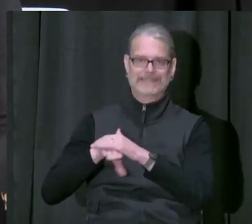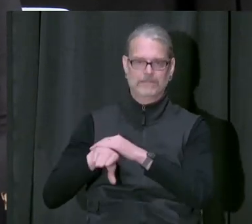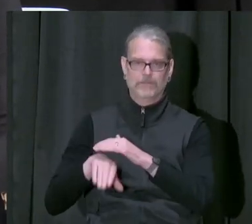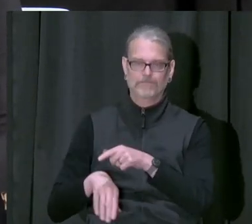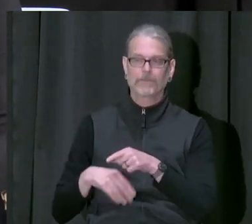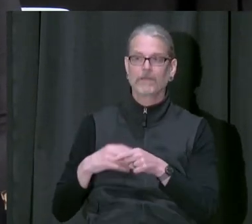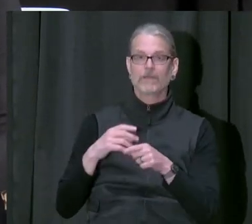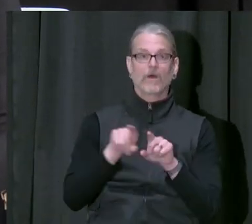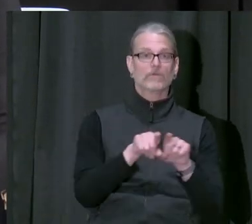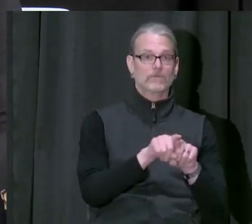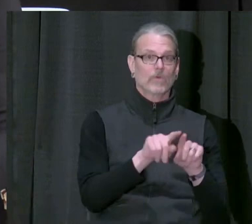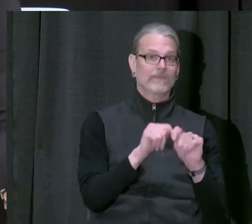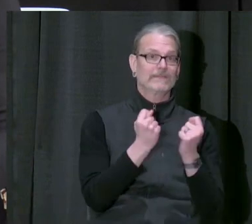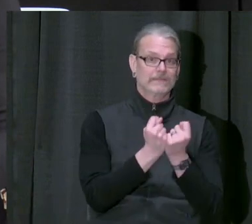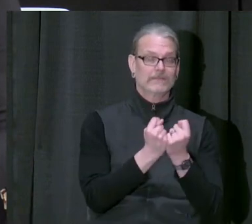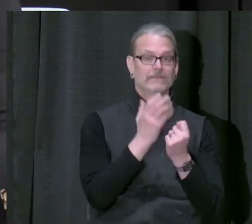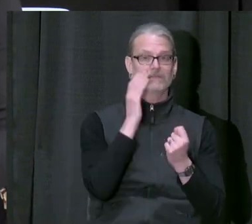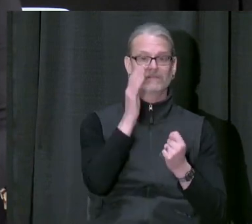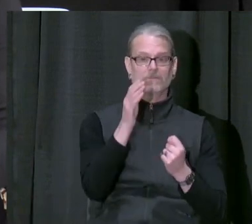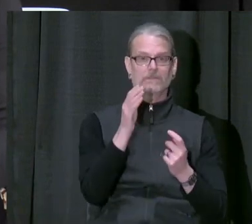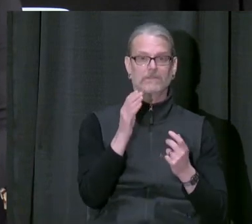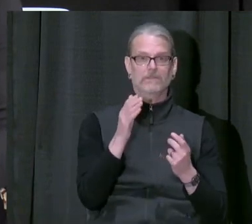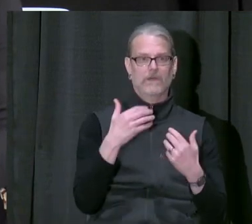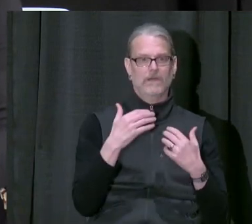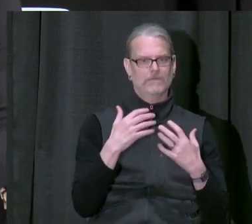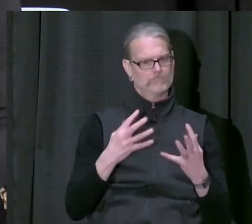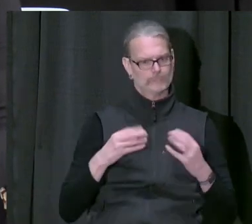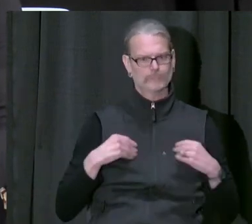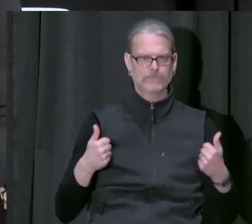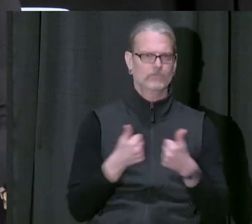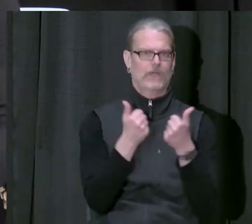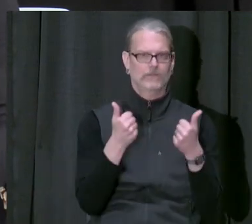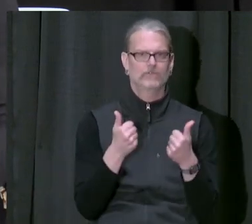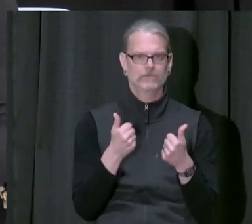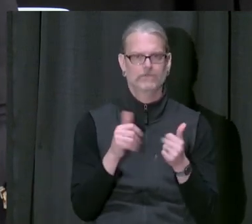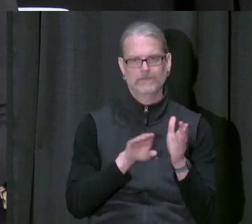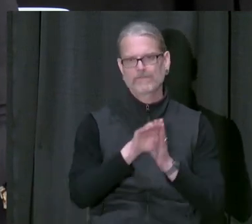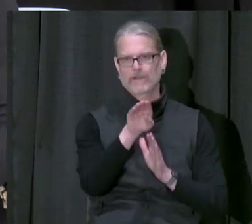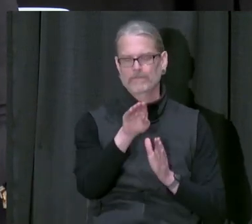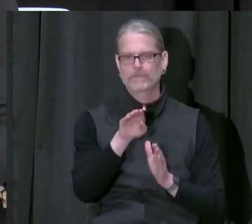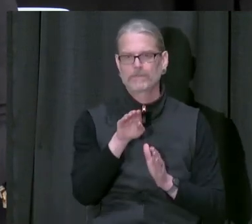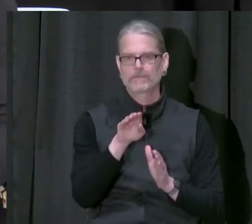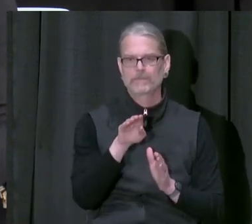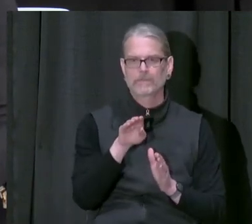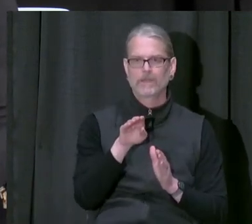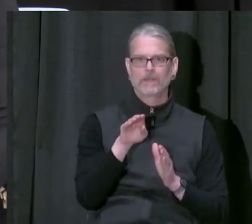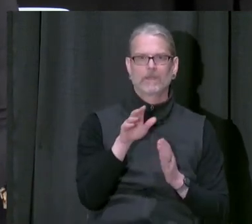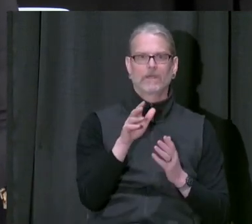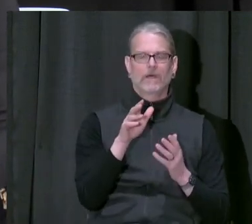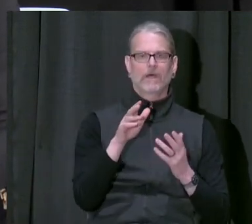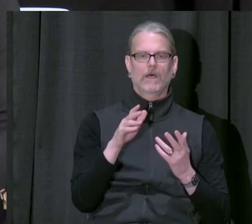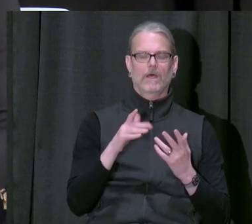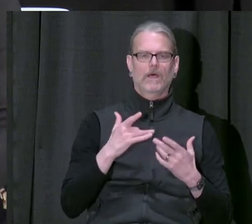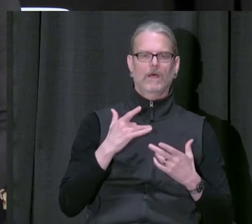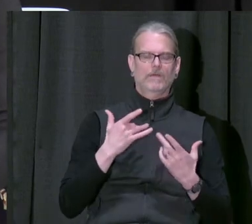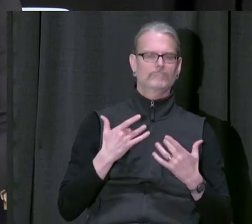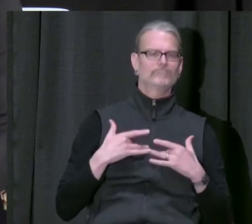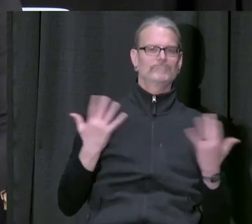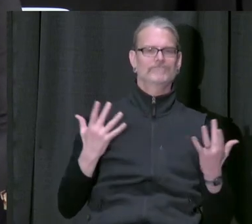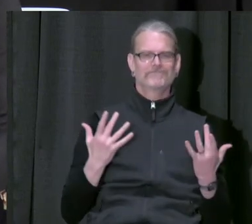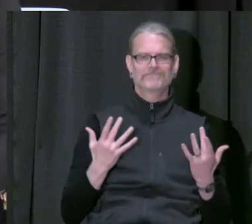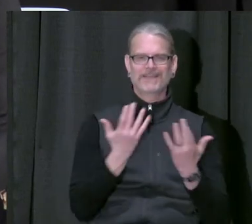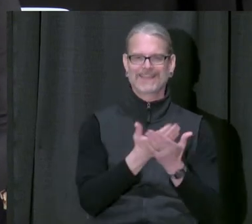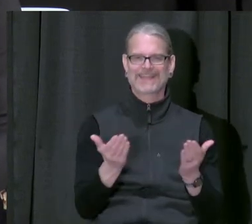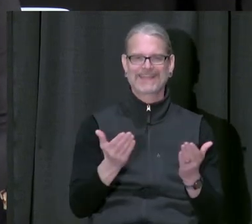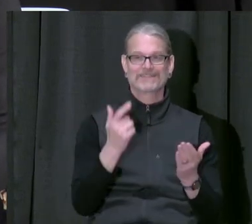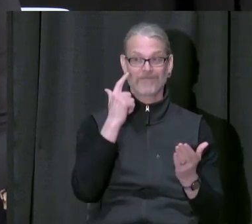also specifically will take on the challenge of also developing uniquely delightful features specifically designed